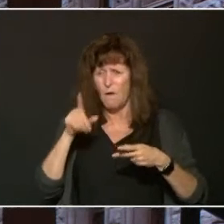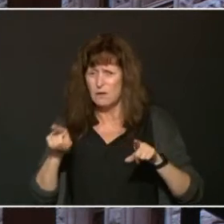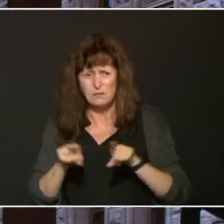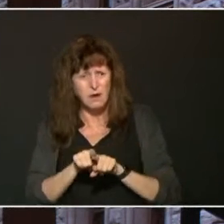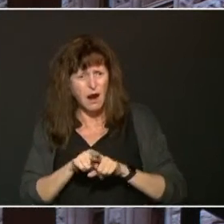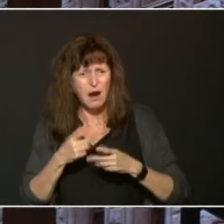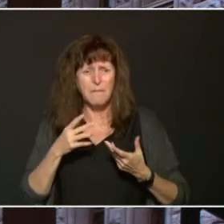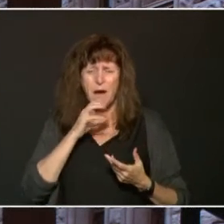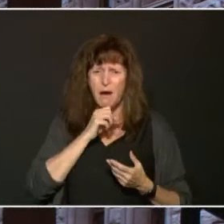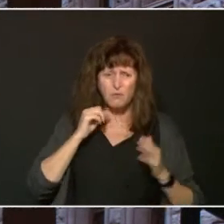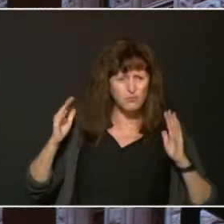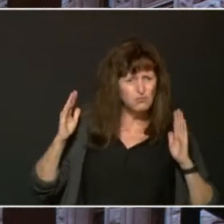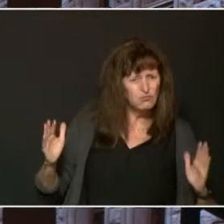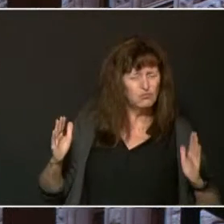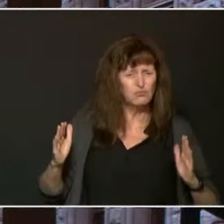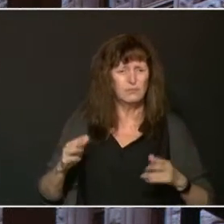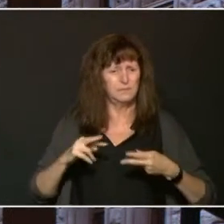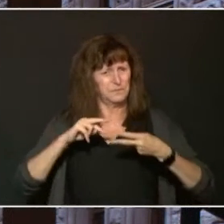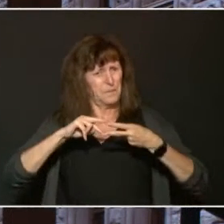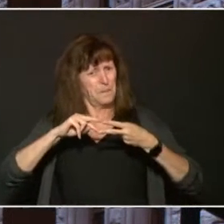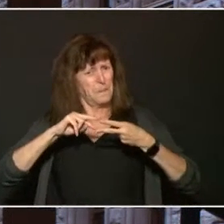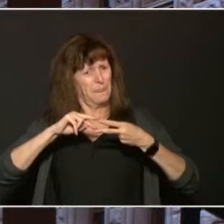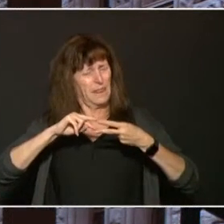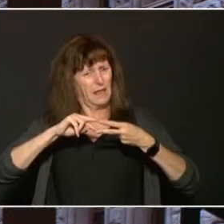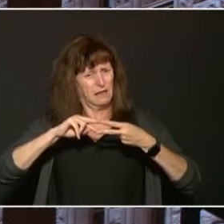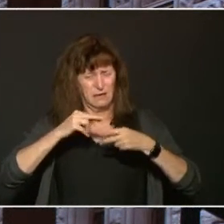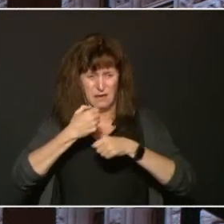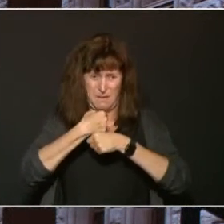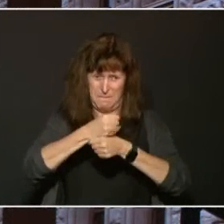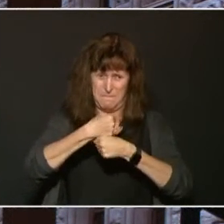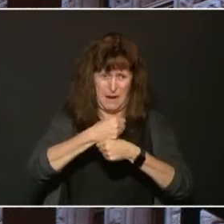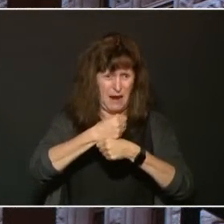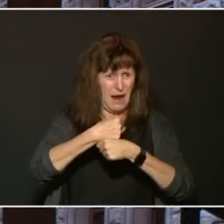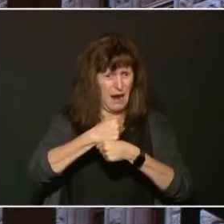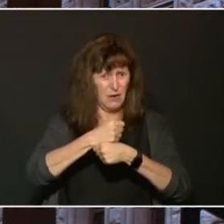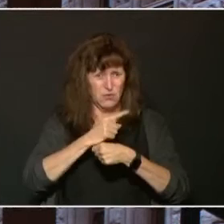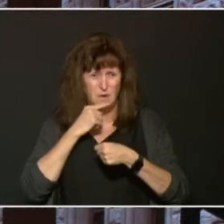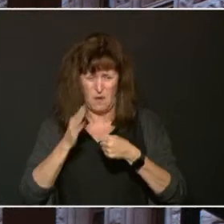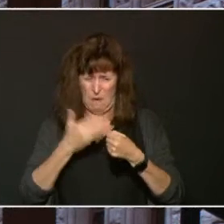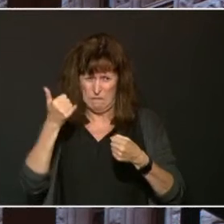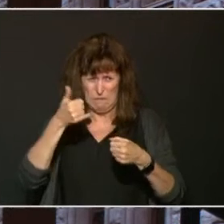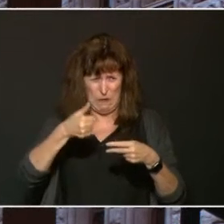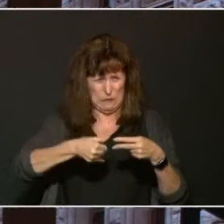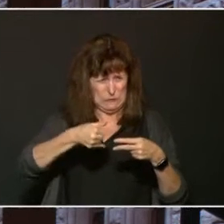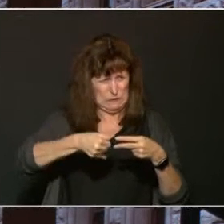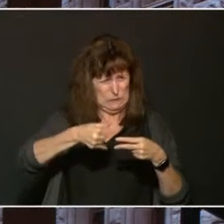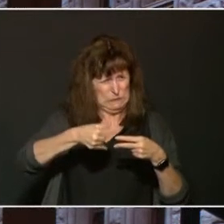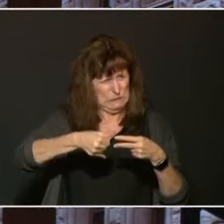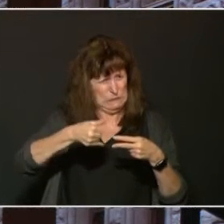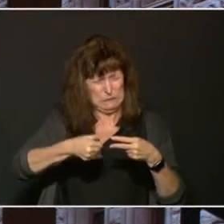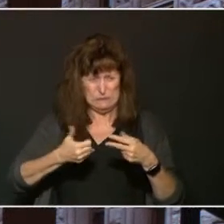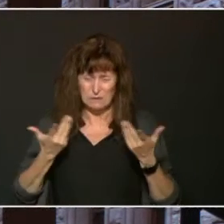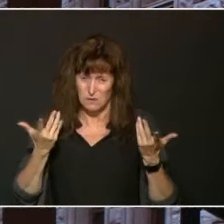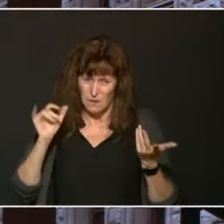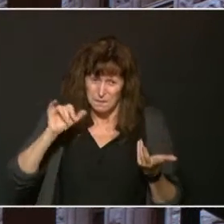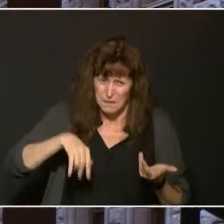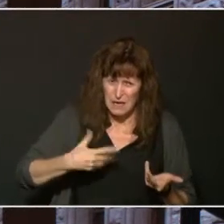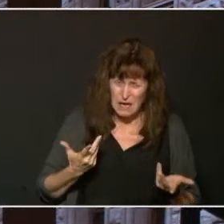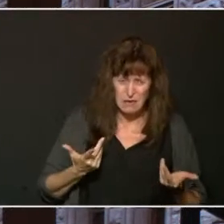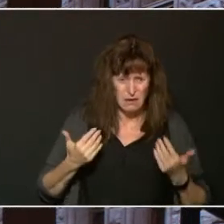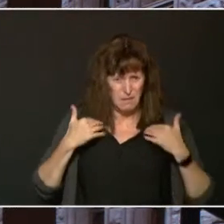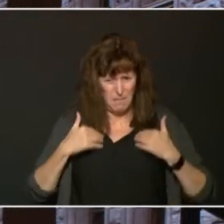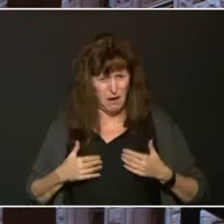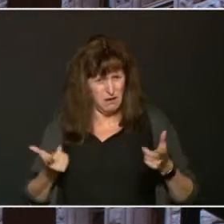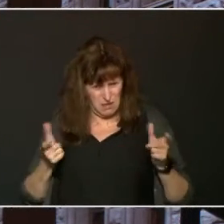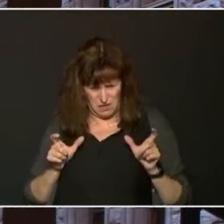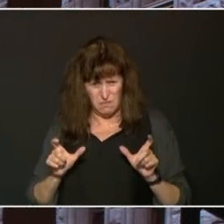or produce a similar type of antigen and hence the same type of antibody response. They have